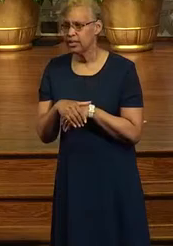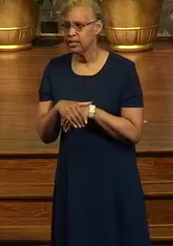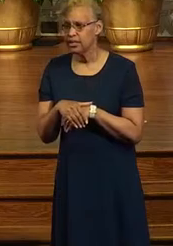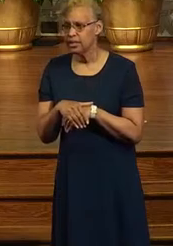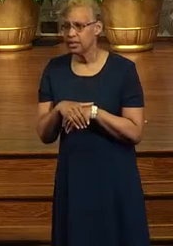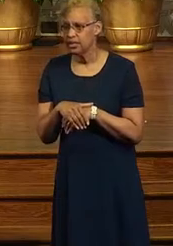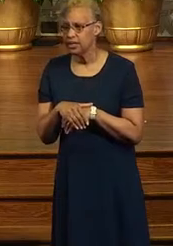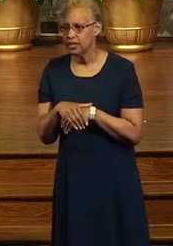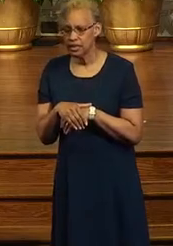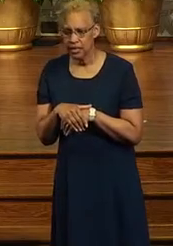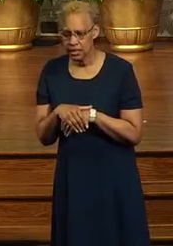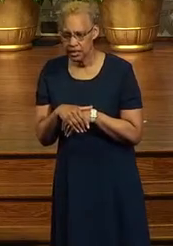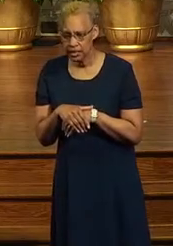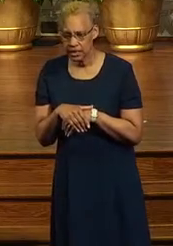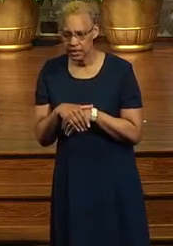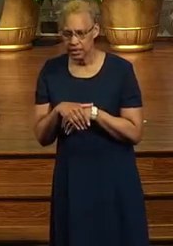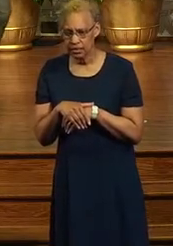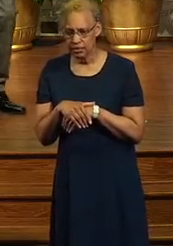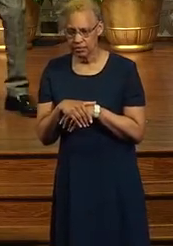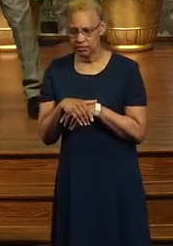Pollen was all over the car.